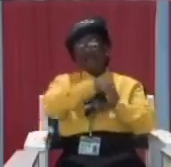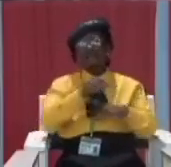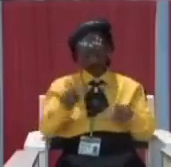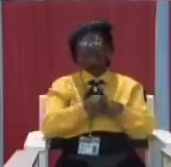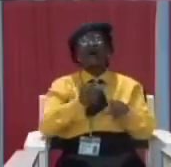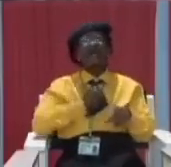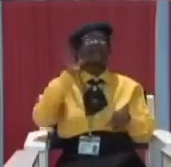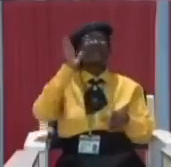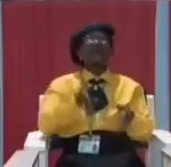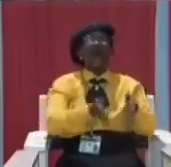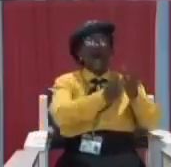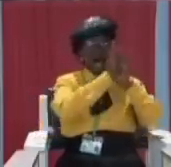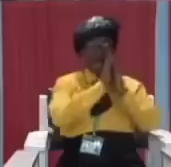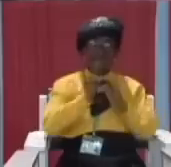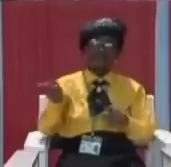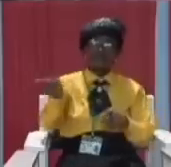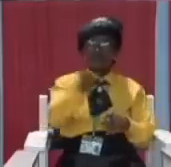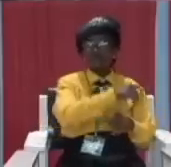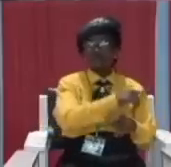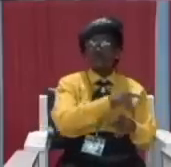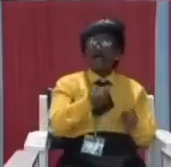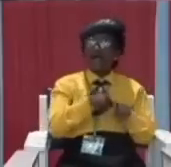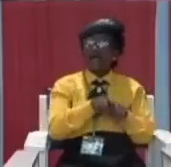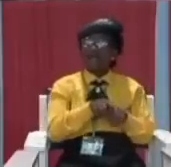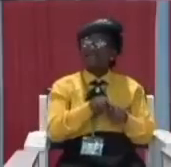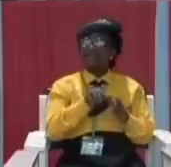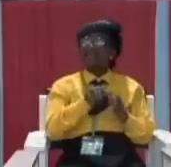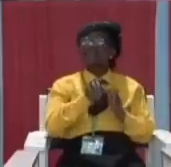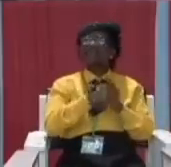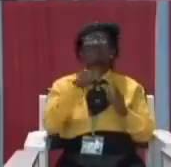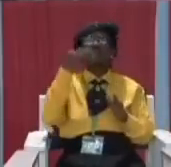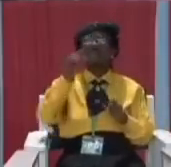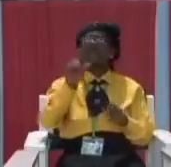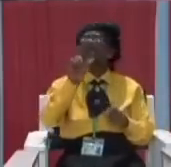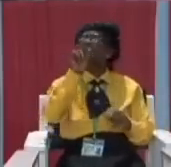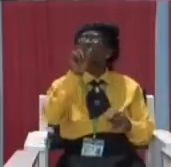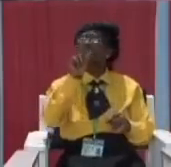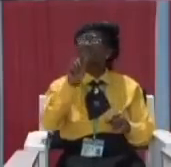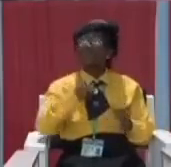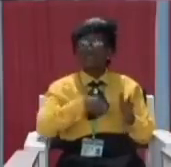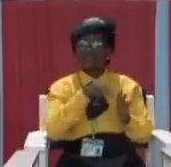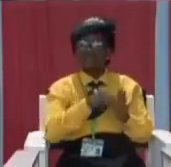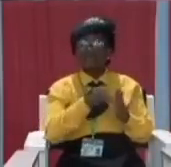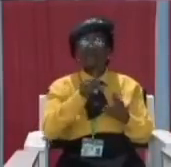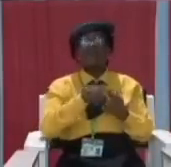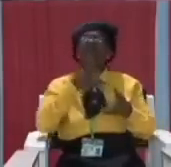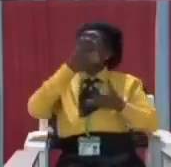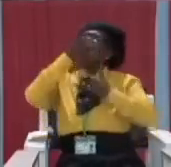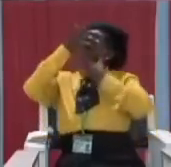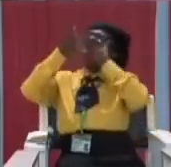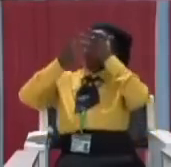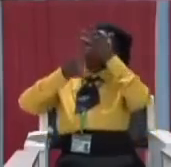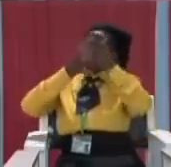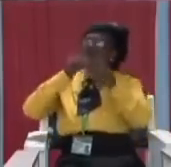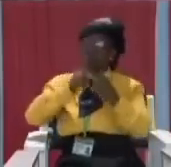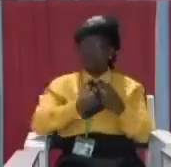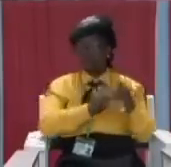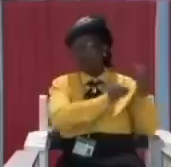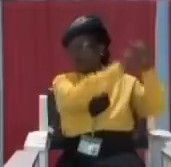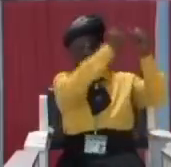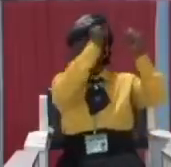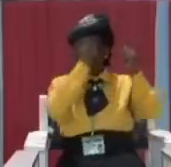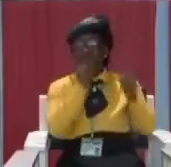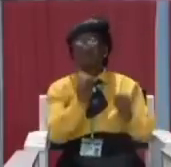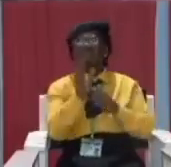at least for 20 minutes, to cry to to the Almighty God. The altar is